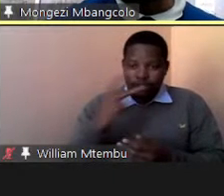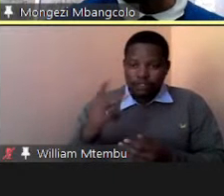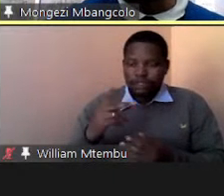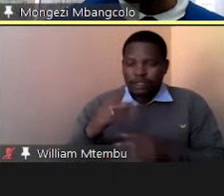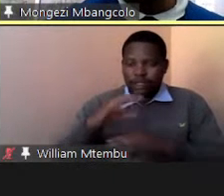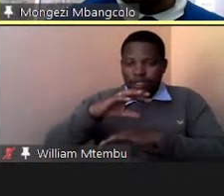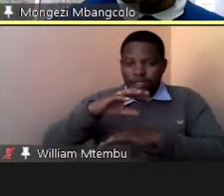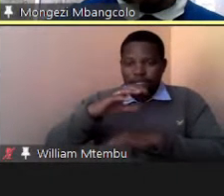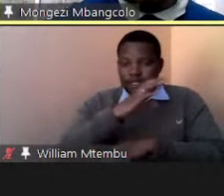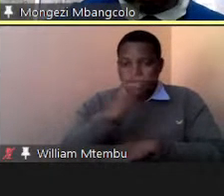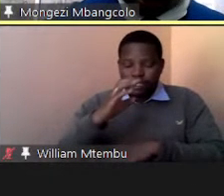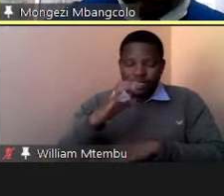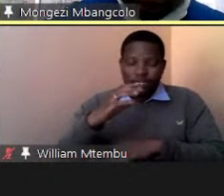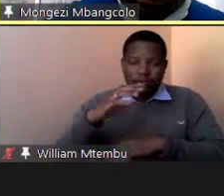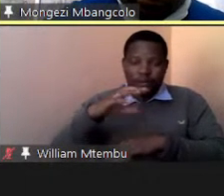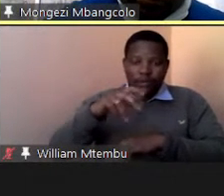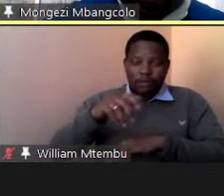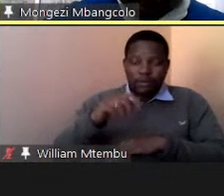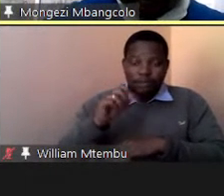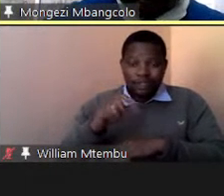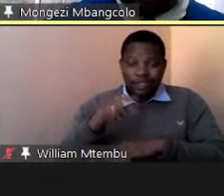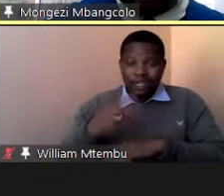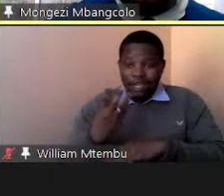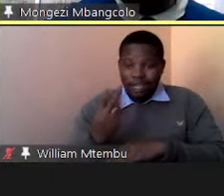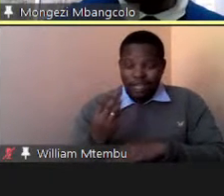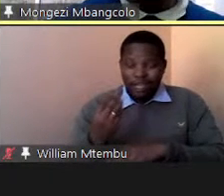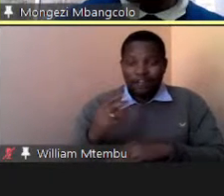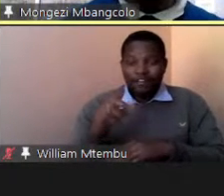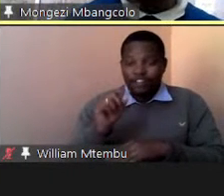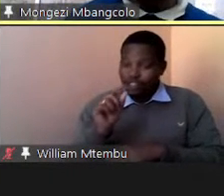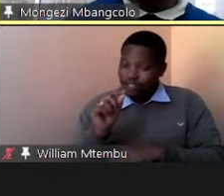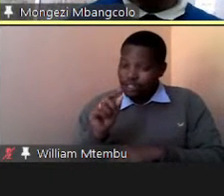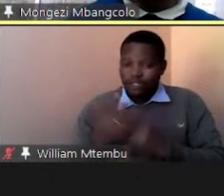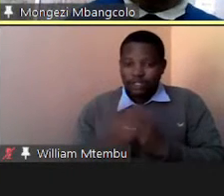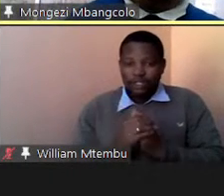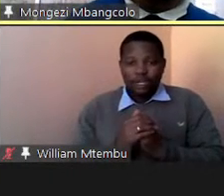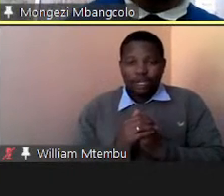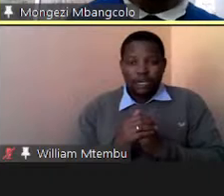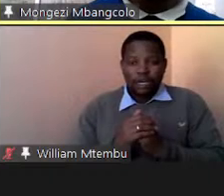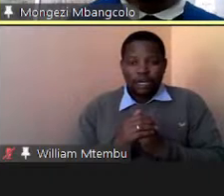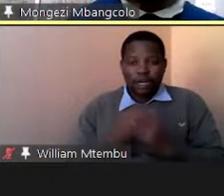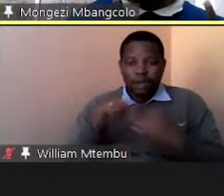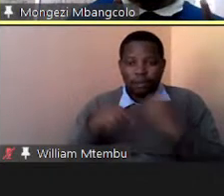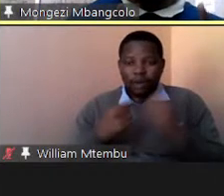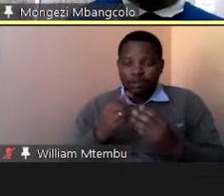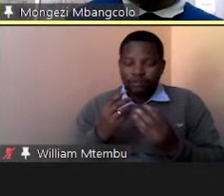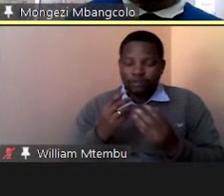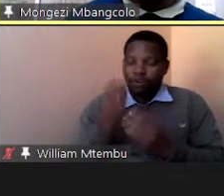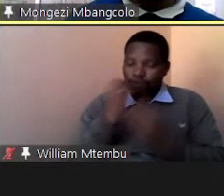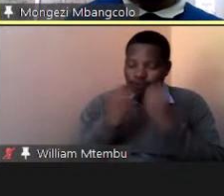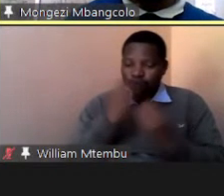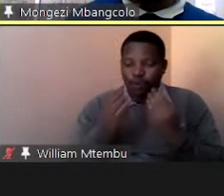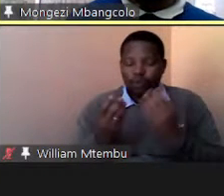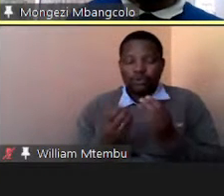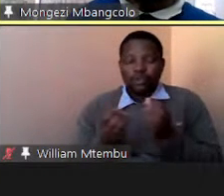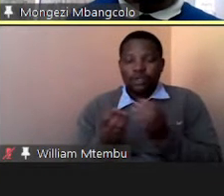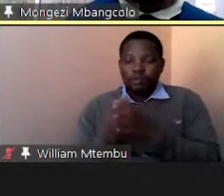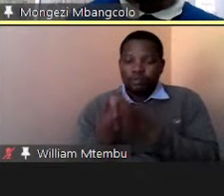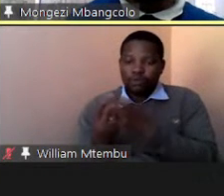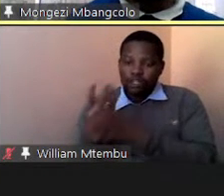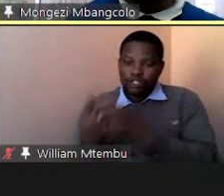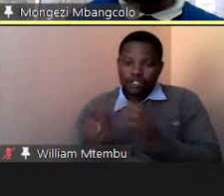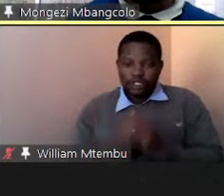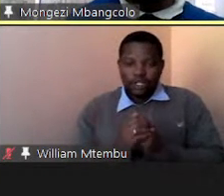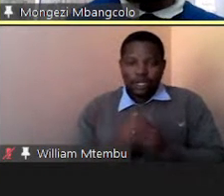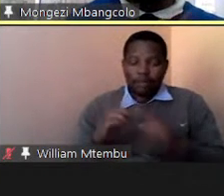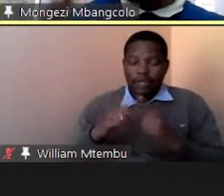has a potential. And then he also mentioned that the province leads in terms of milk production. But what you see there as the major challenge